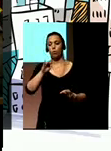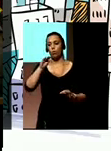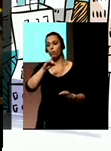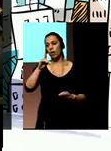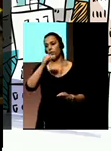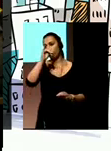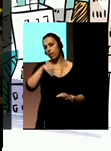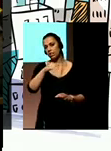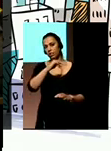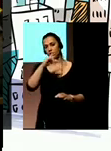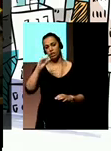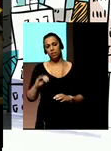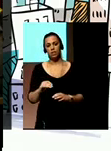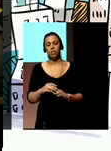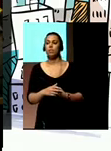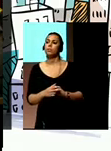or criteria of